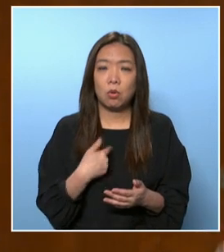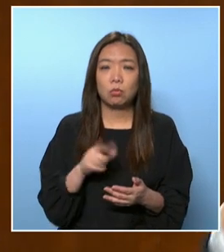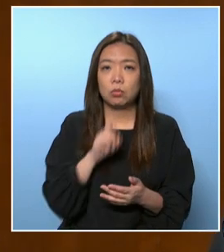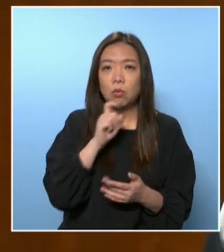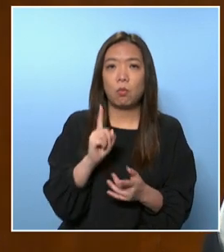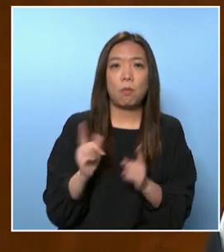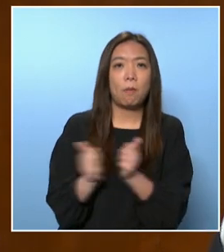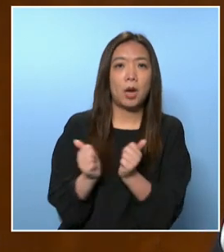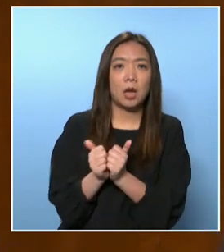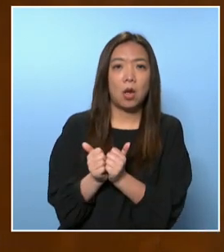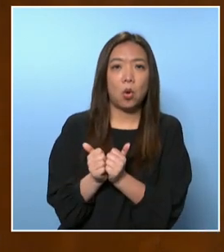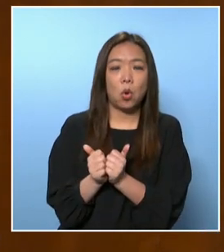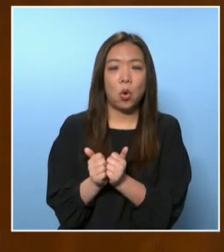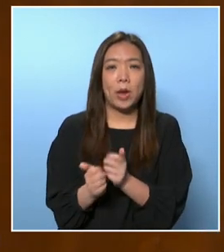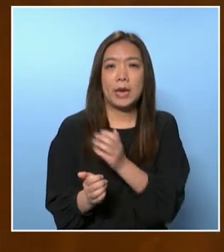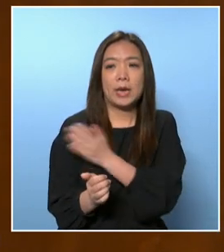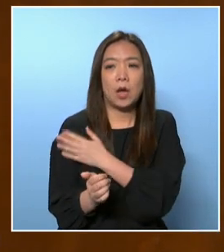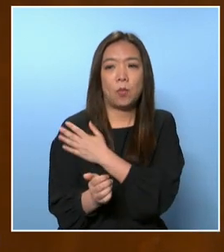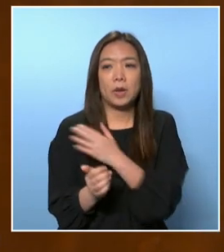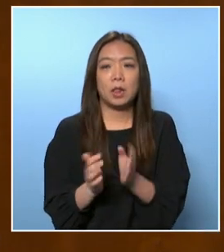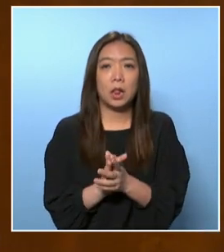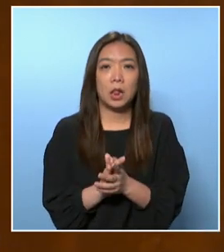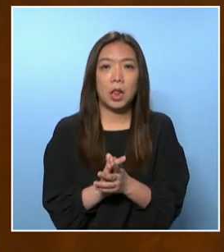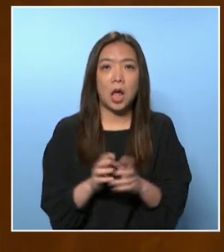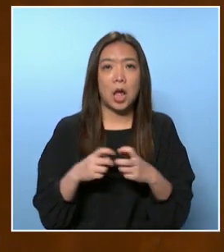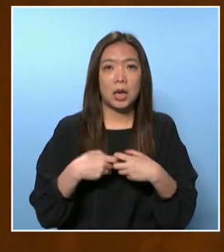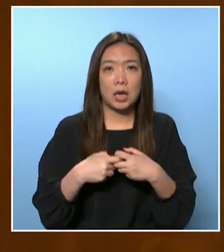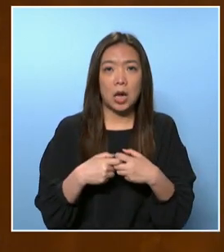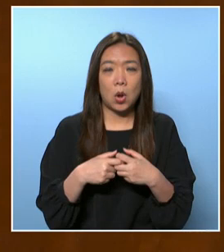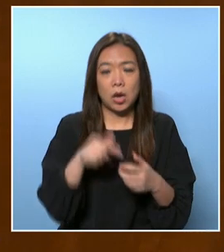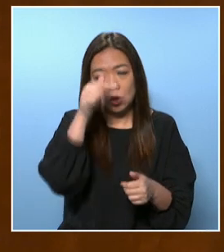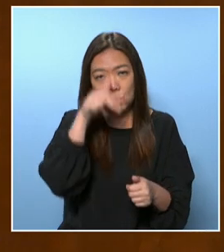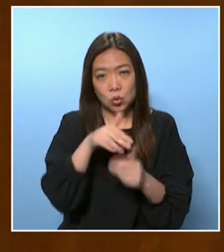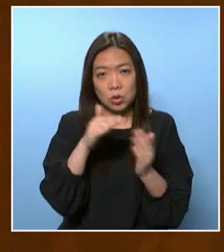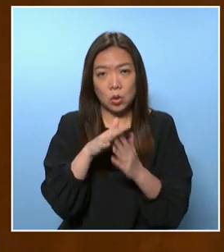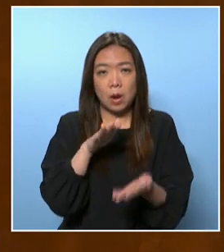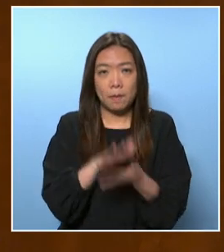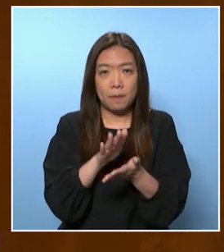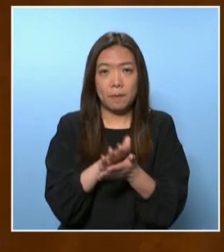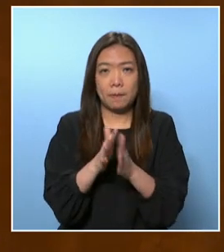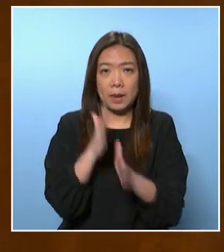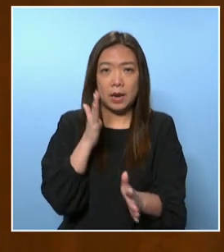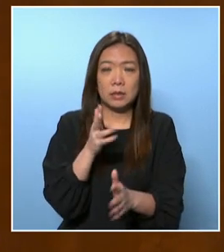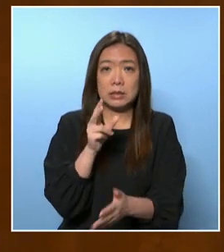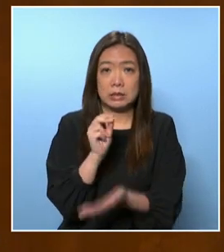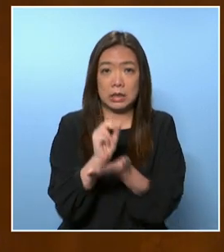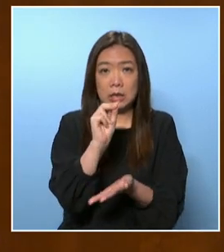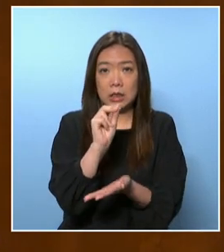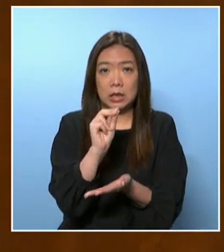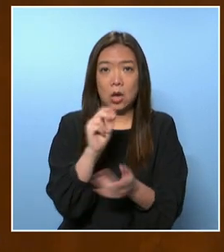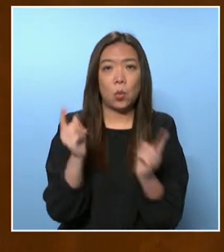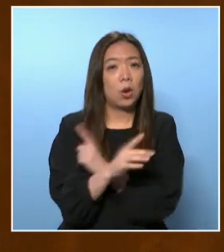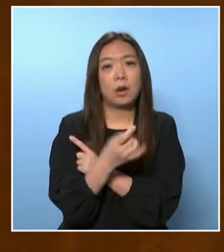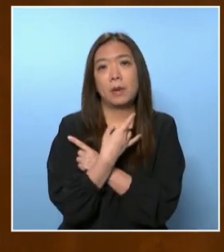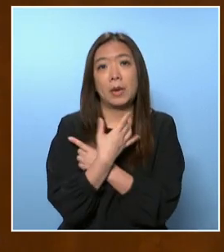You talk about cases. I'd like to cite a case as well. Now, he has a joint problem. He has been waiting